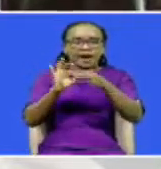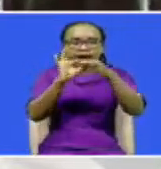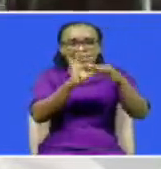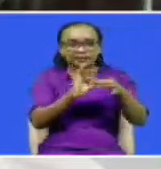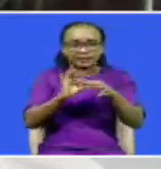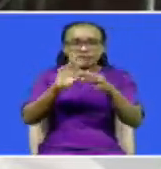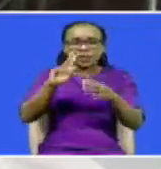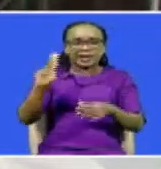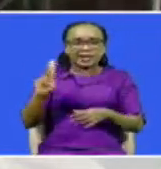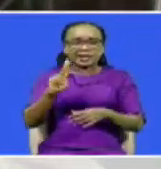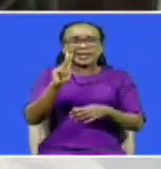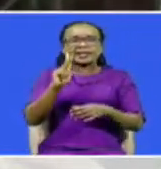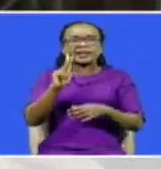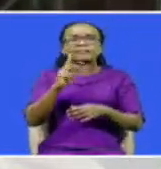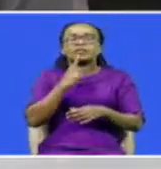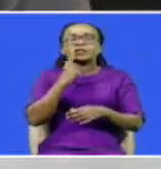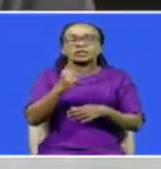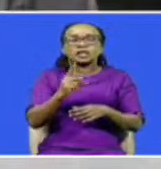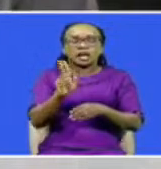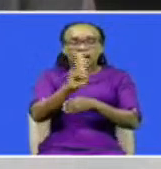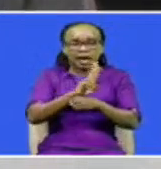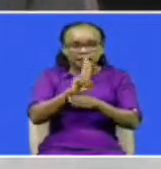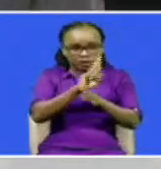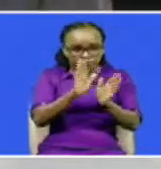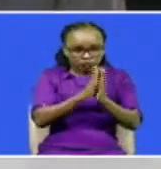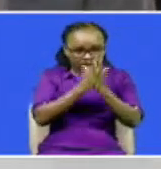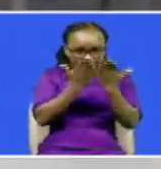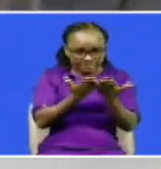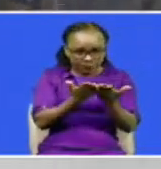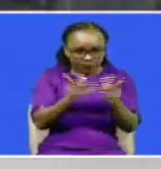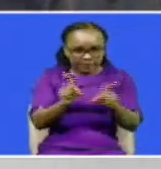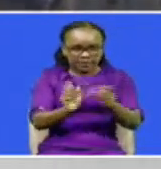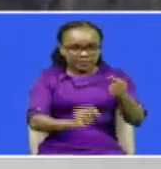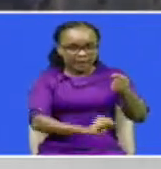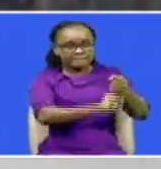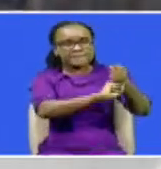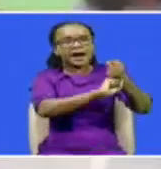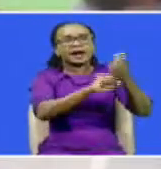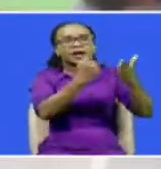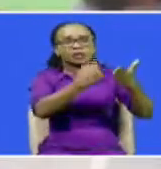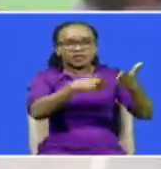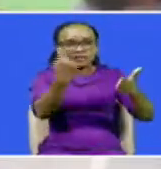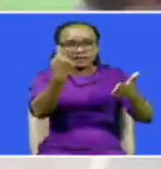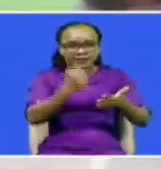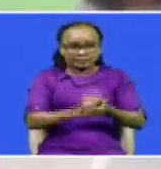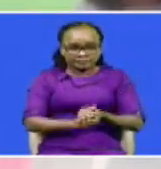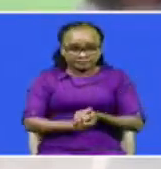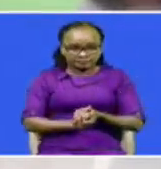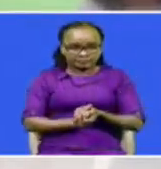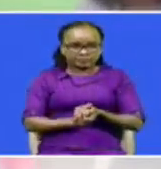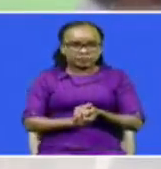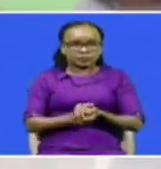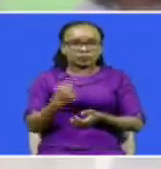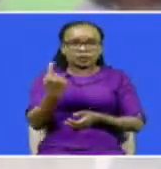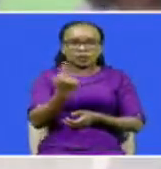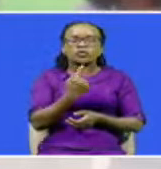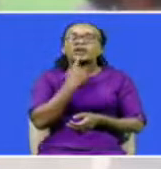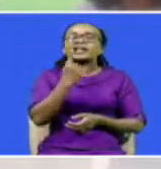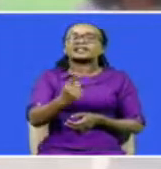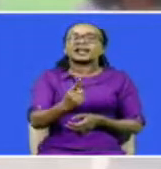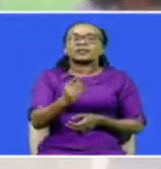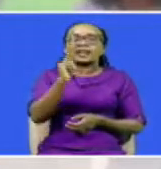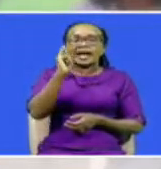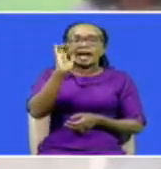One Kenya demanded the use of the manual register as a backup to verify voters. You're telling the IEBC they